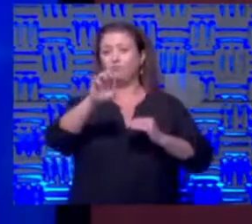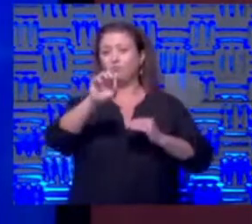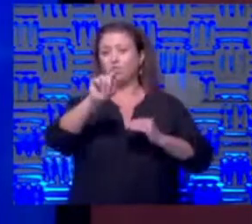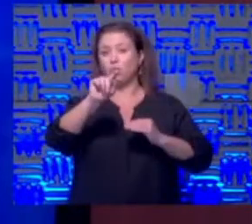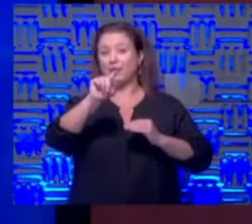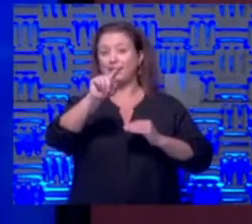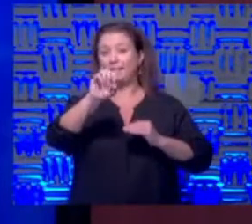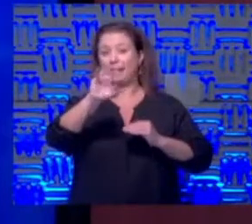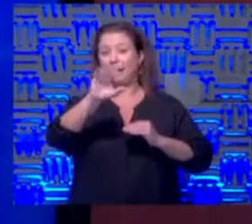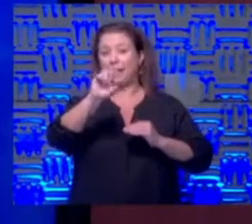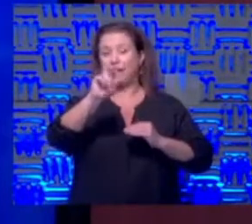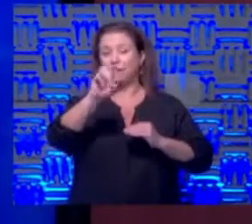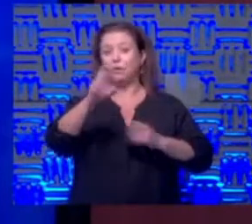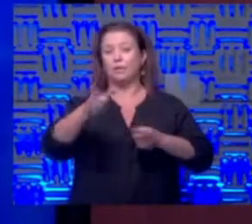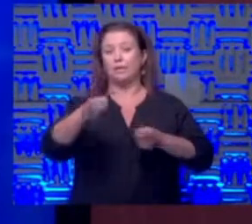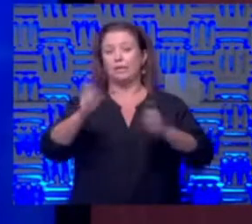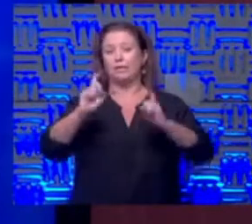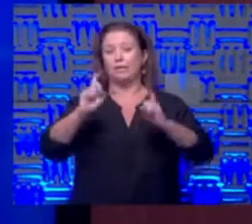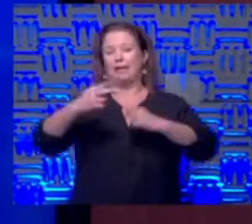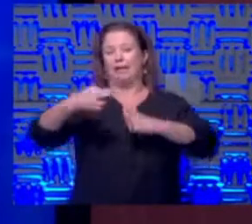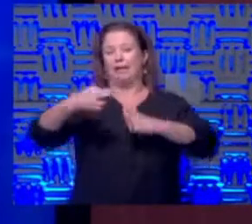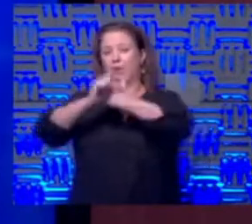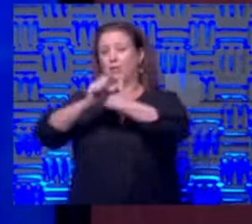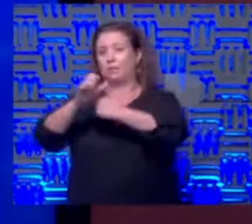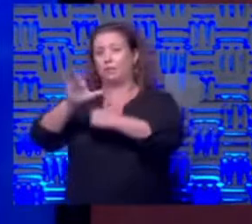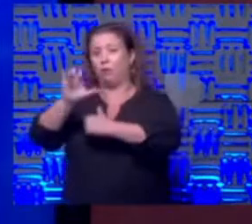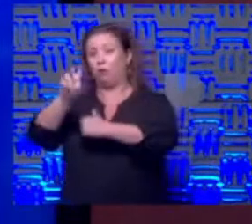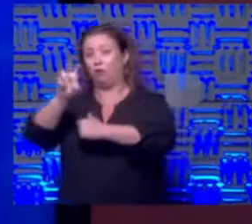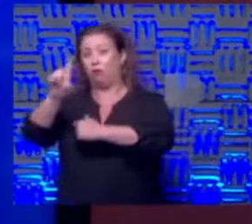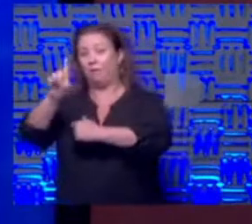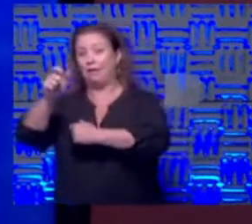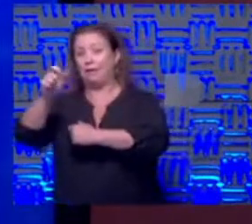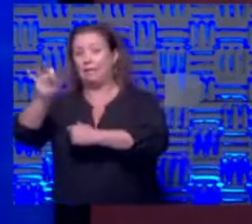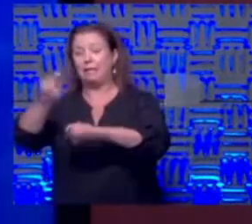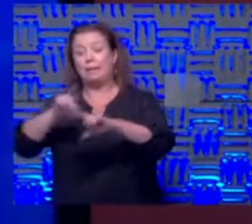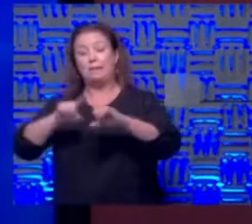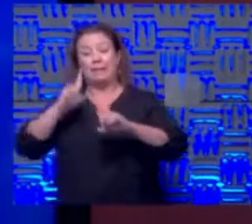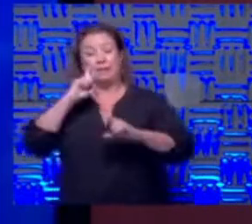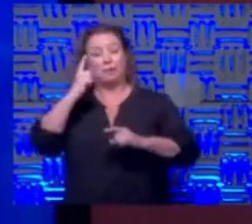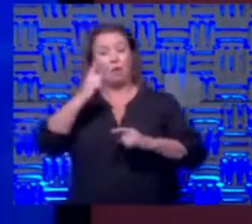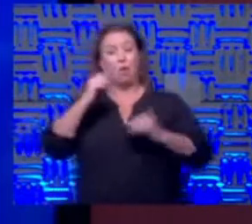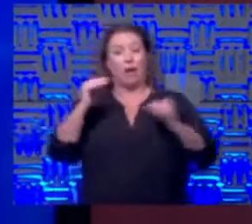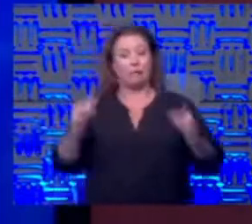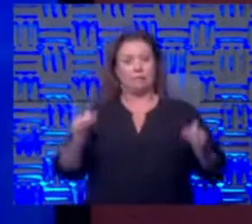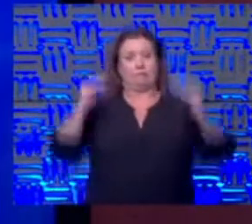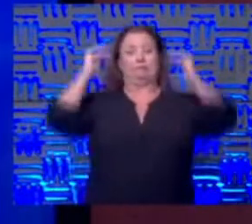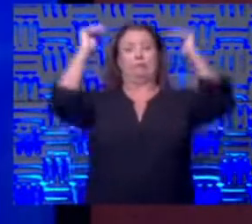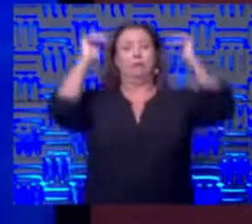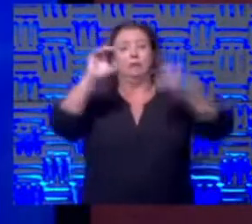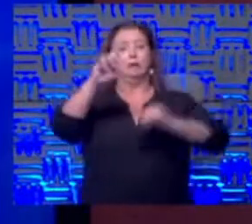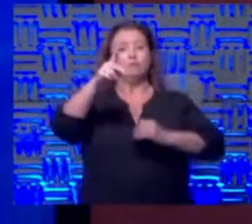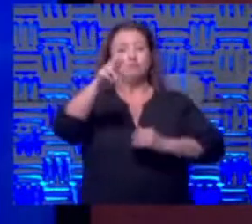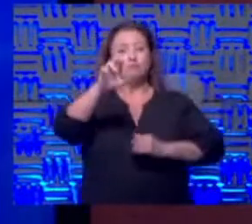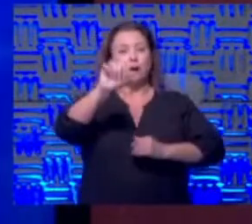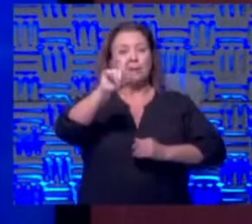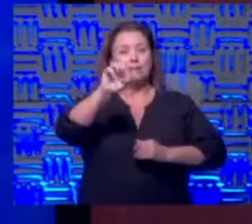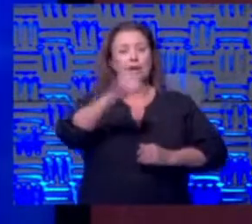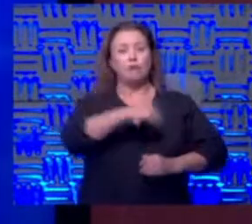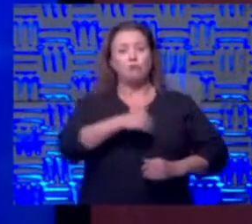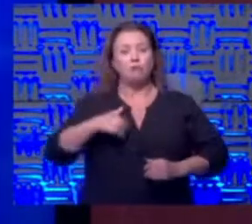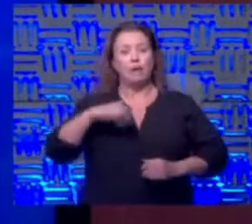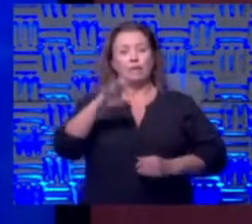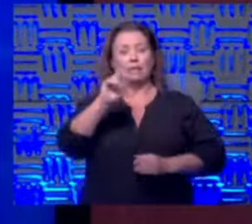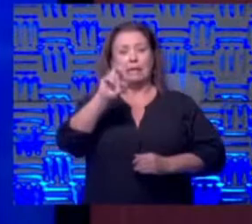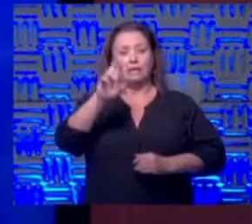increased risk for COVID-19. However, if somebody has advanced prostate cancer, advanced breast cancer under chemotherapy, et cetera,